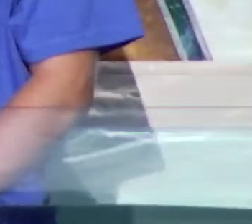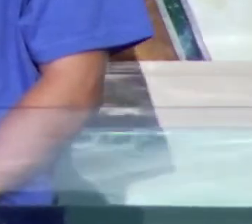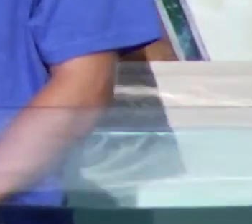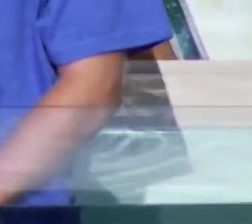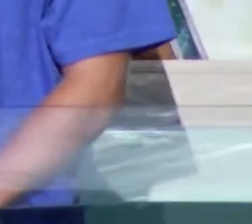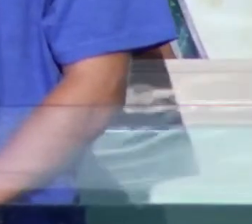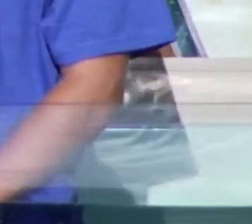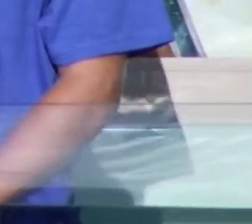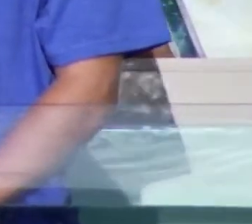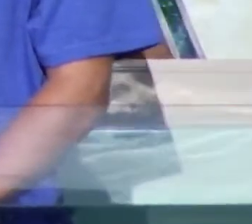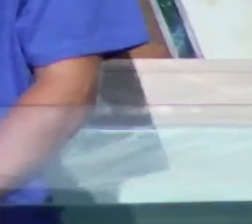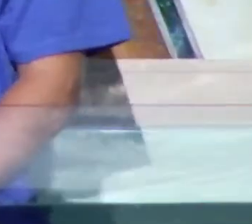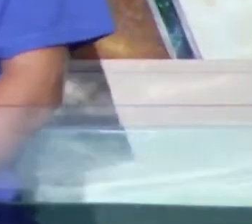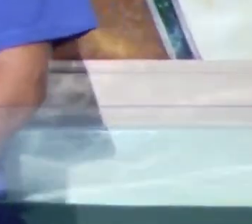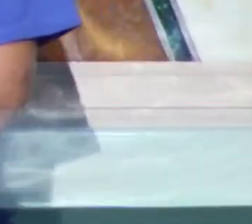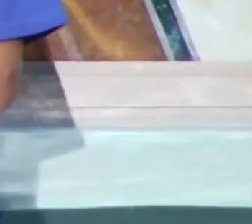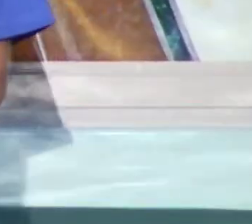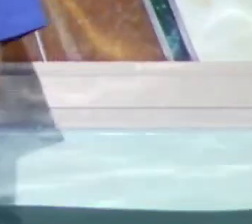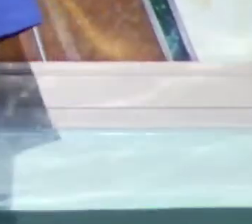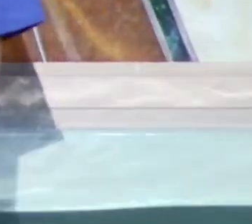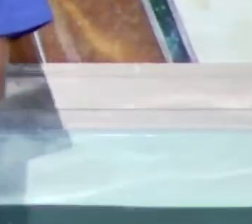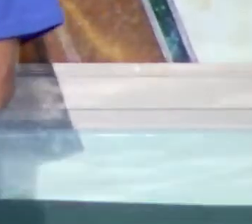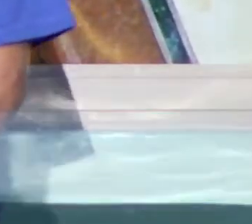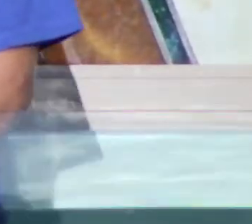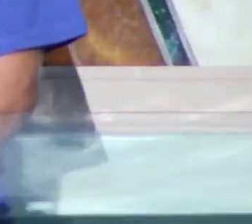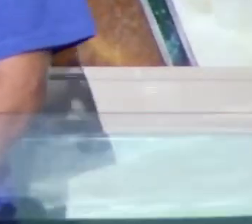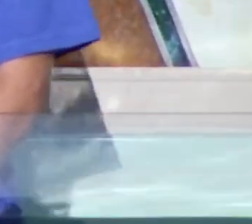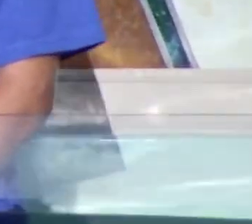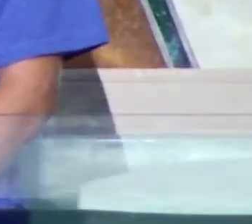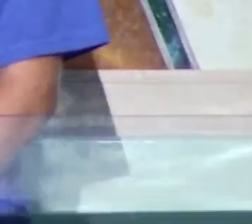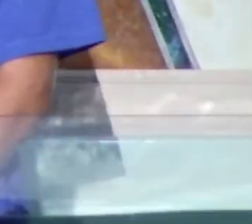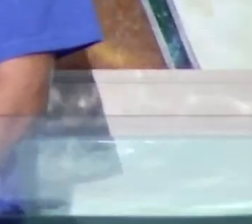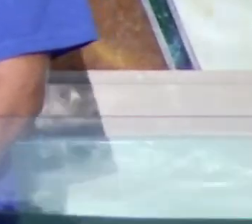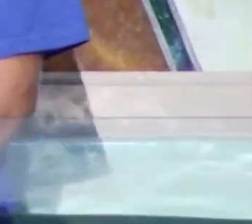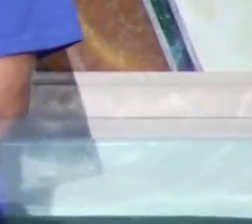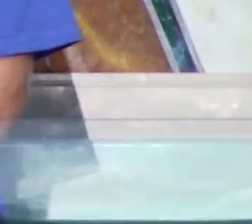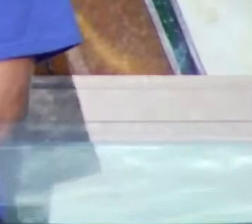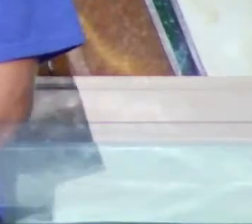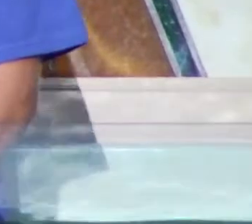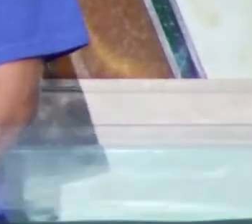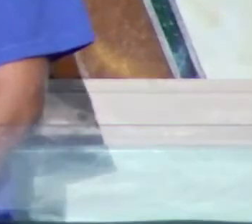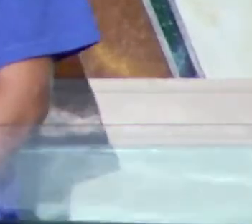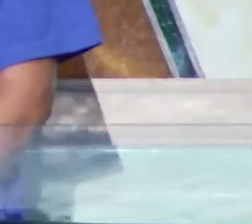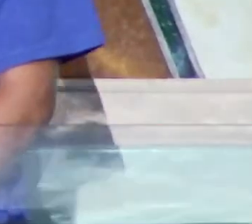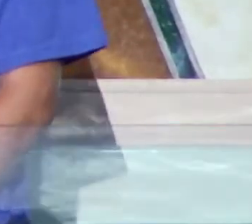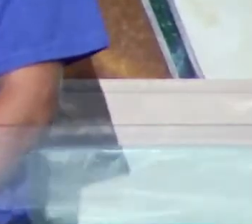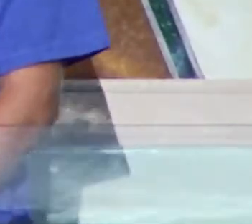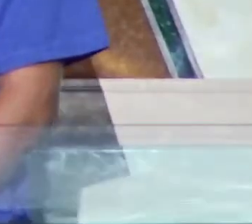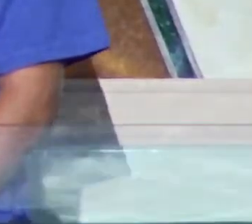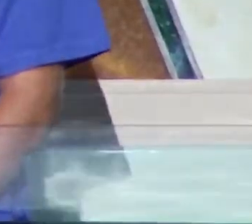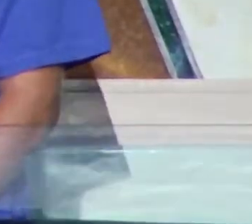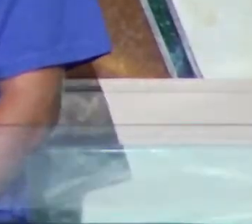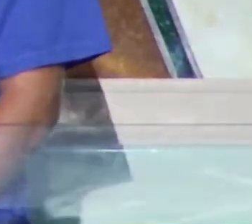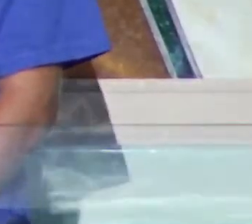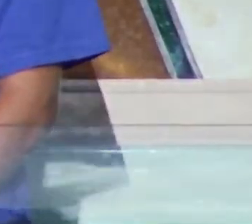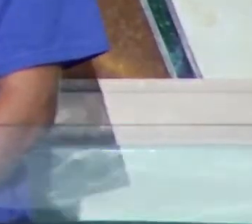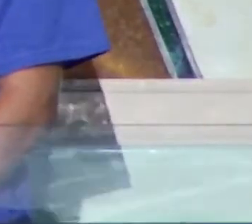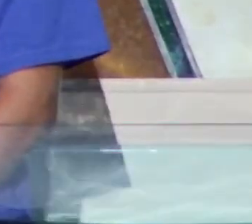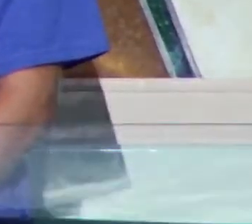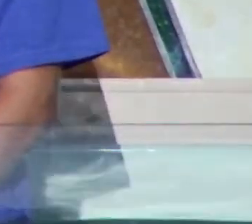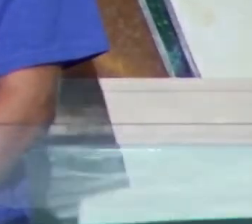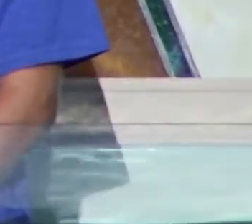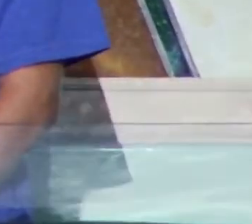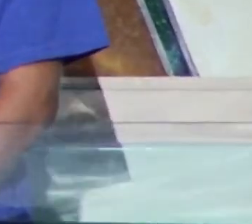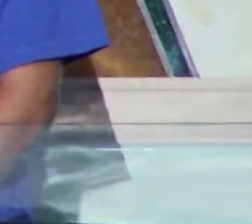Well, my name is Alex Bachter. I'm the high school director here at Calvary, and I've had the special privilege of getting to know Tyson over the